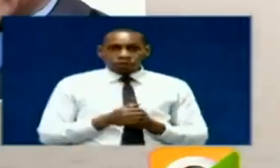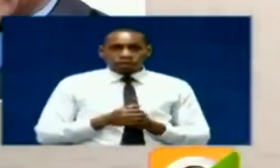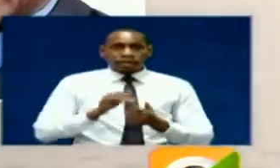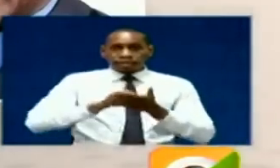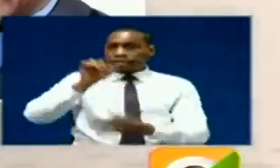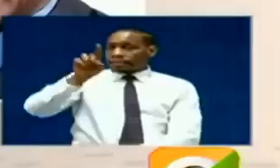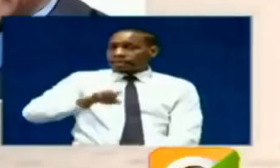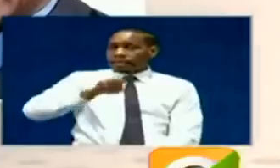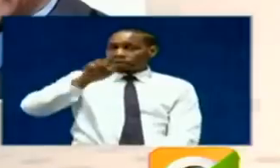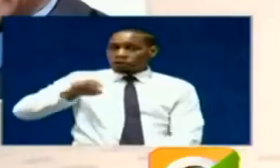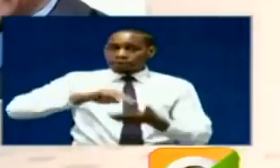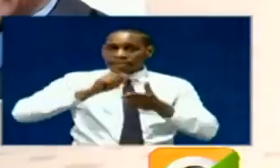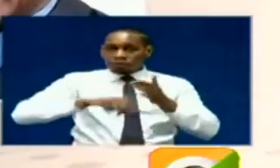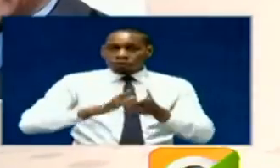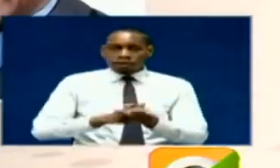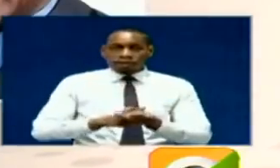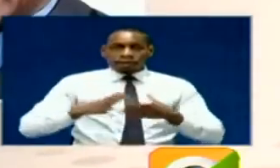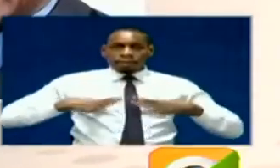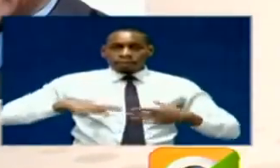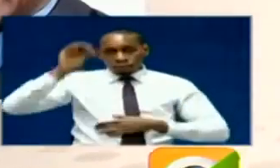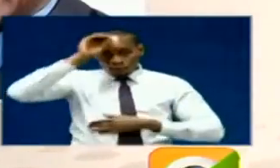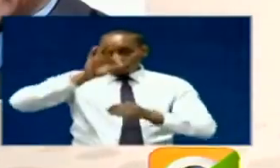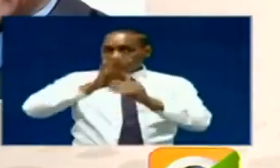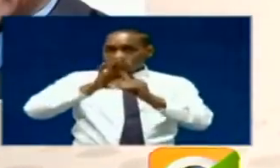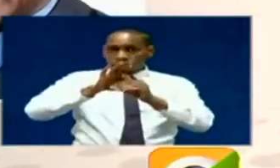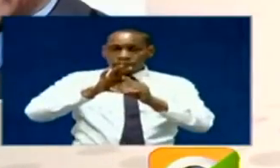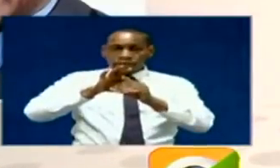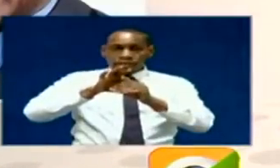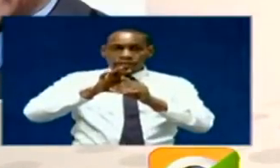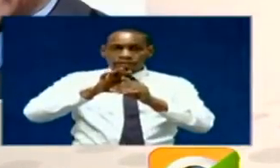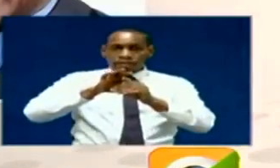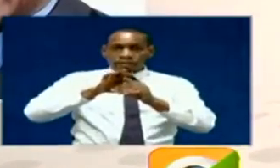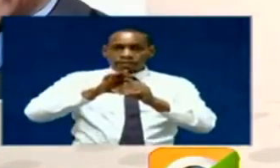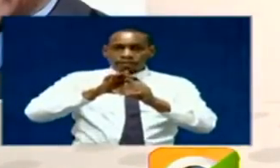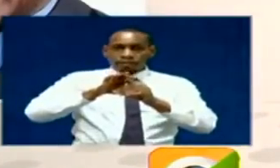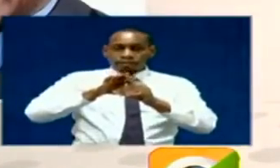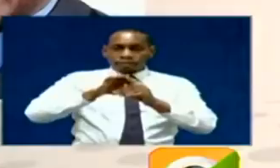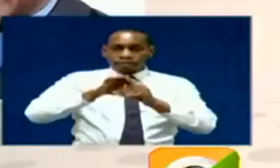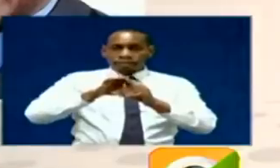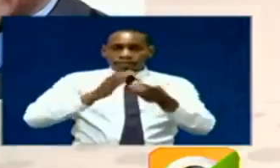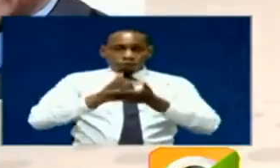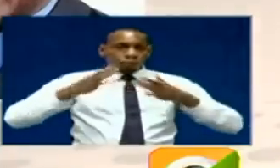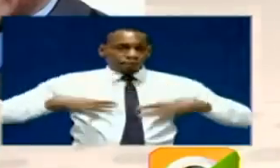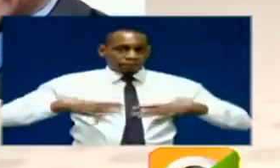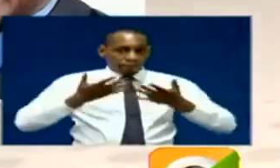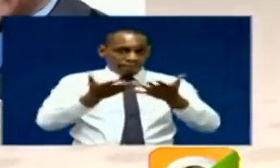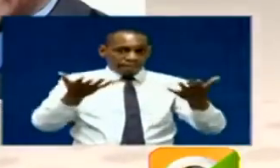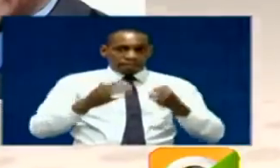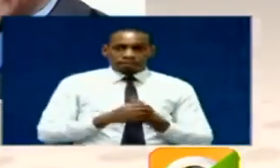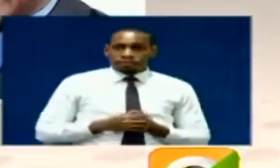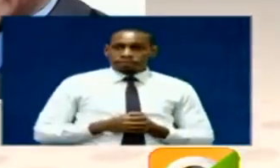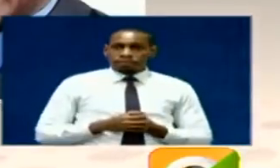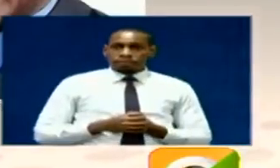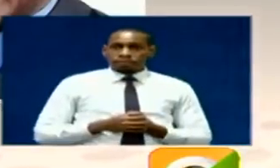The main issue is that in a popular initiative, the referendum. The decision making is in a referendum by the people. It's not so much who